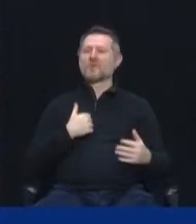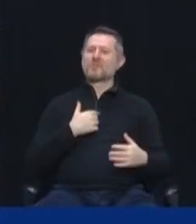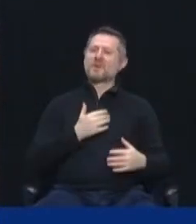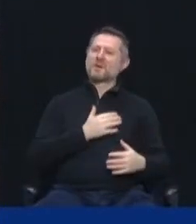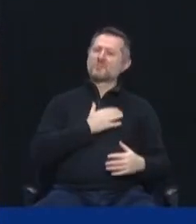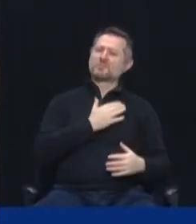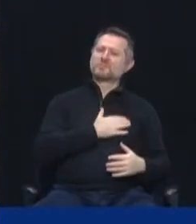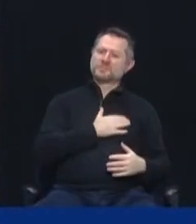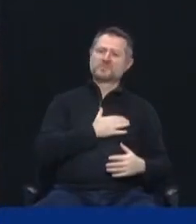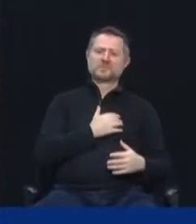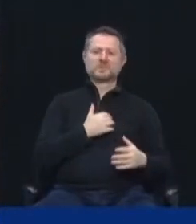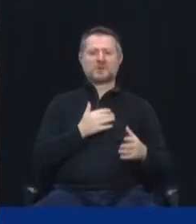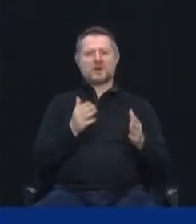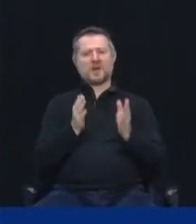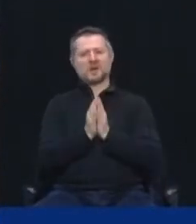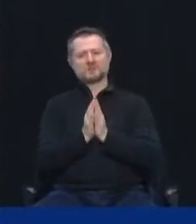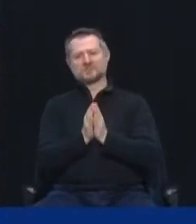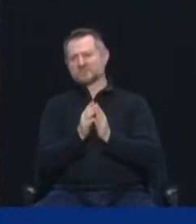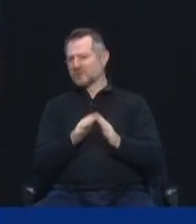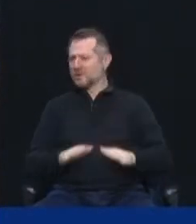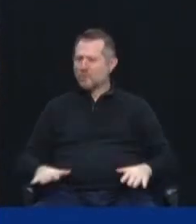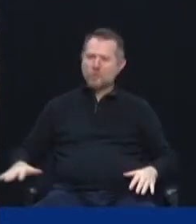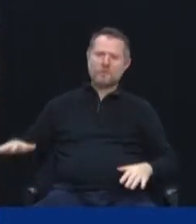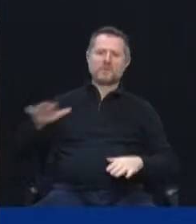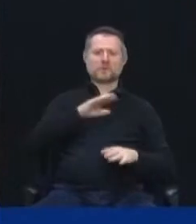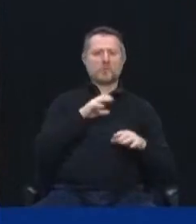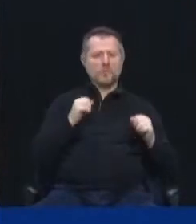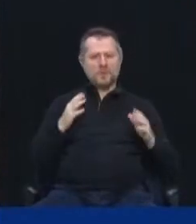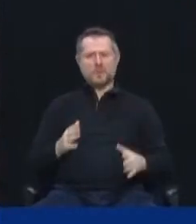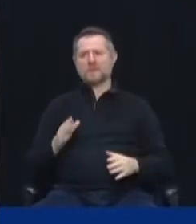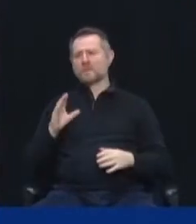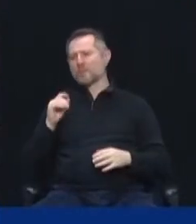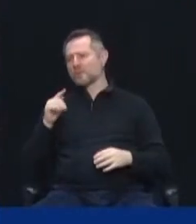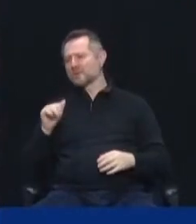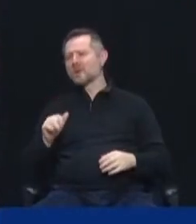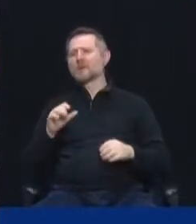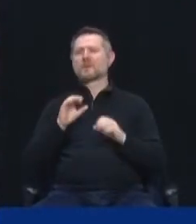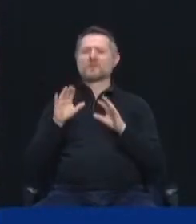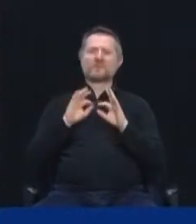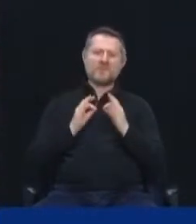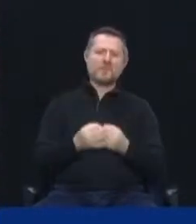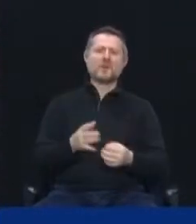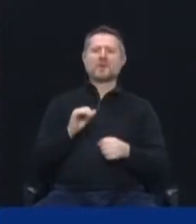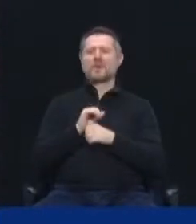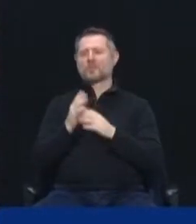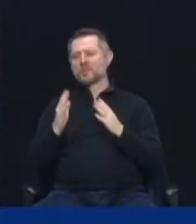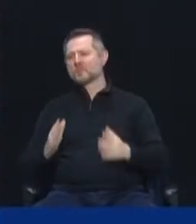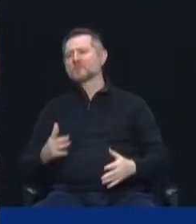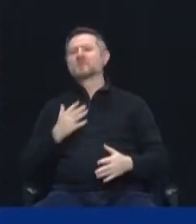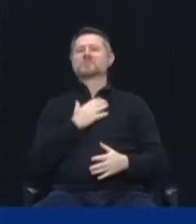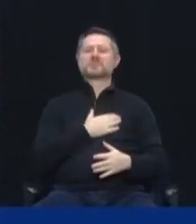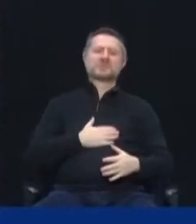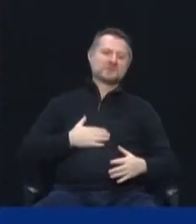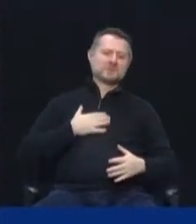to every bodega, every owner to the bodega, all the family, all the employees, to please